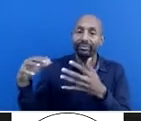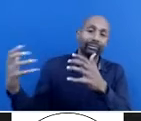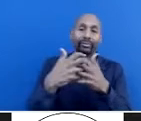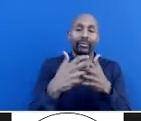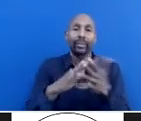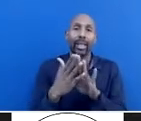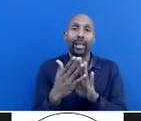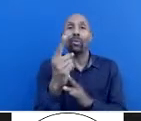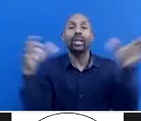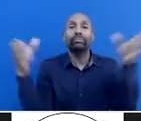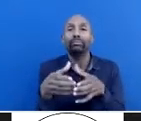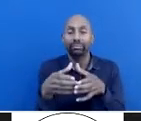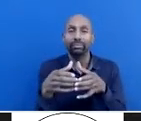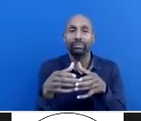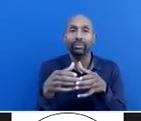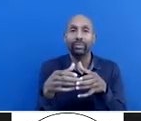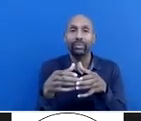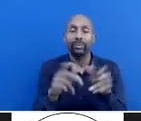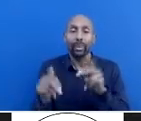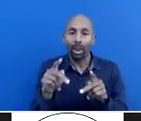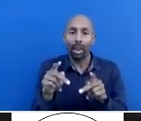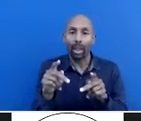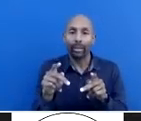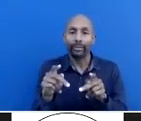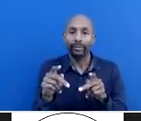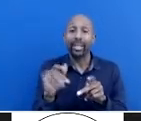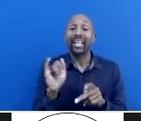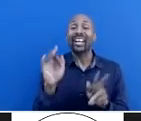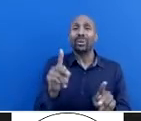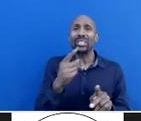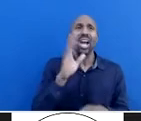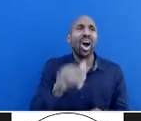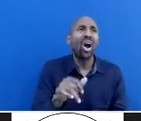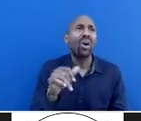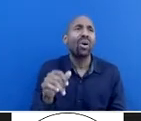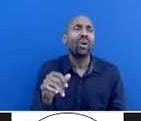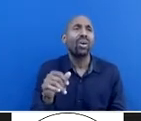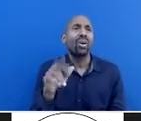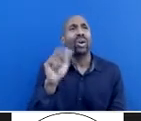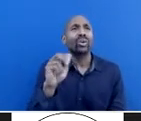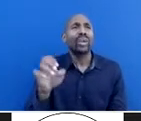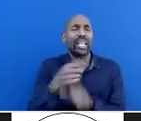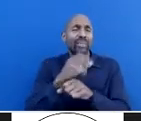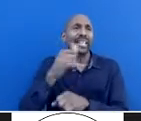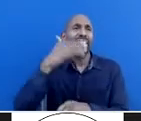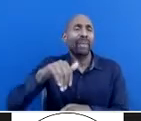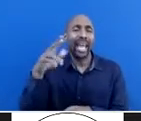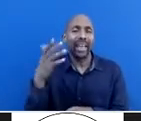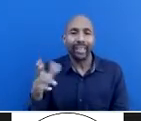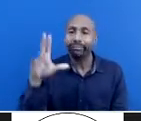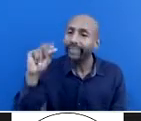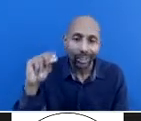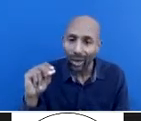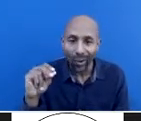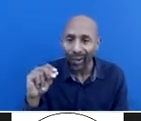It had never happened before. Did the slaves of the Greeks become a people? Did the slaves of the Romans become a people? Did the slaves of the